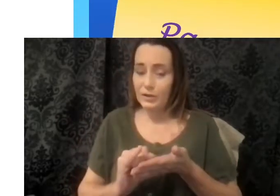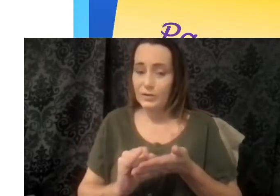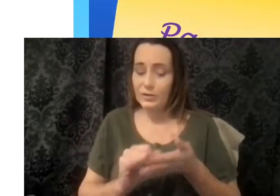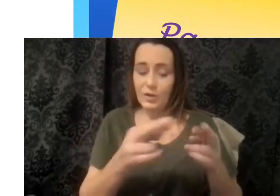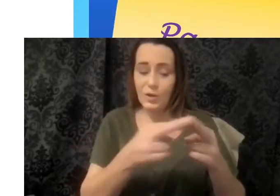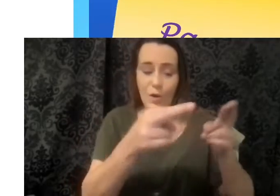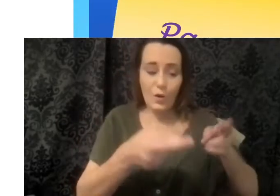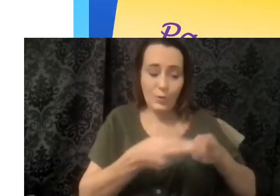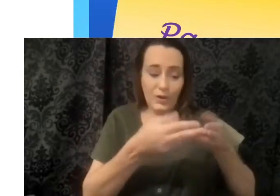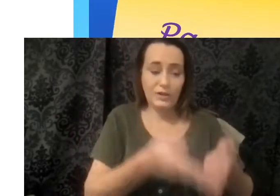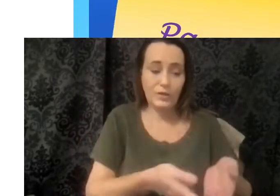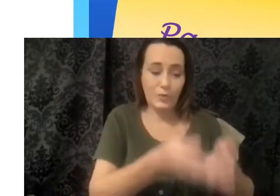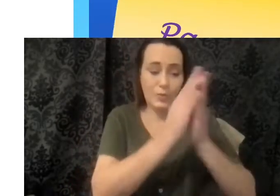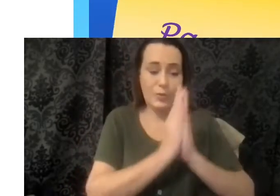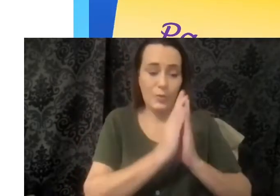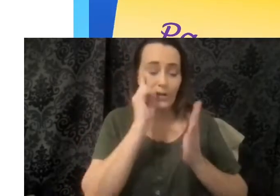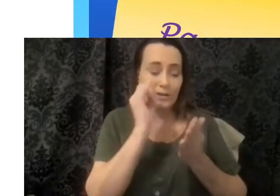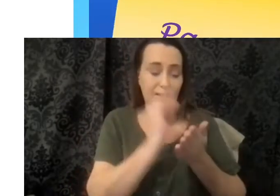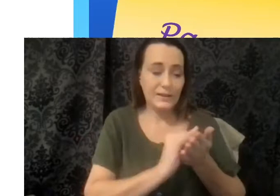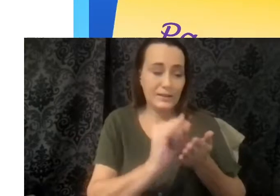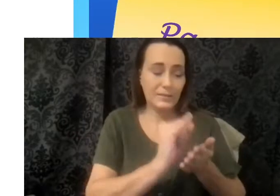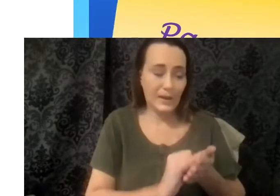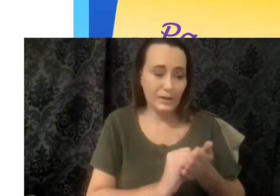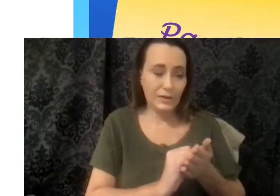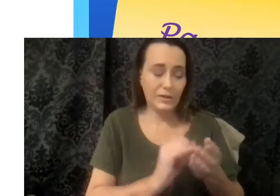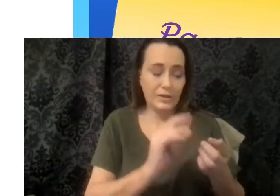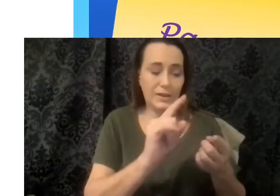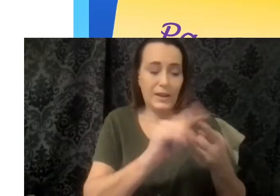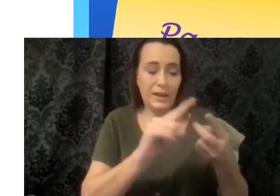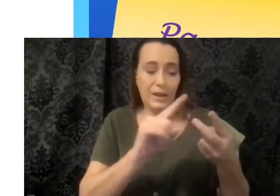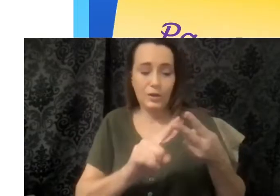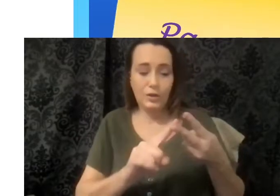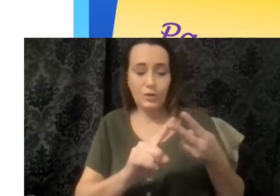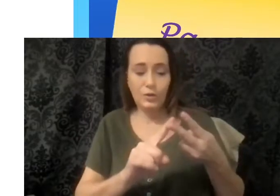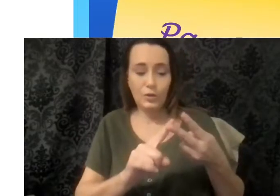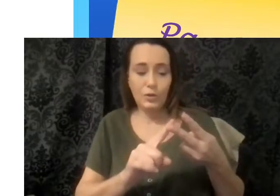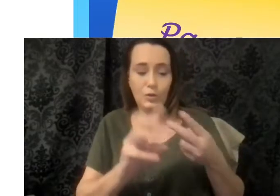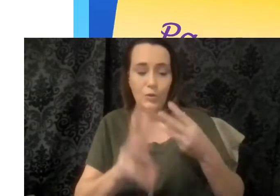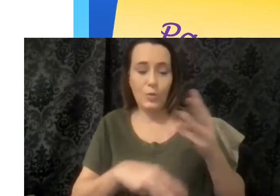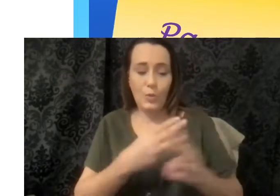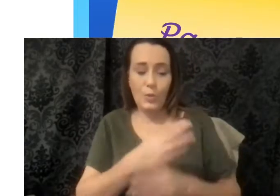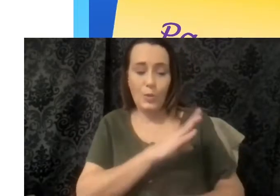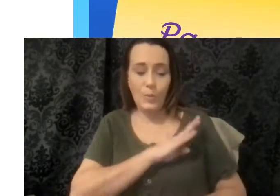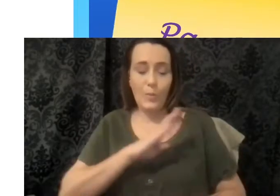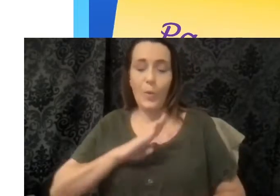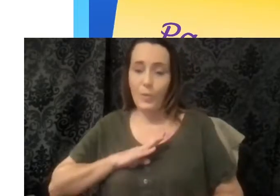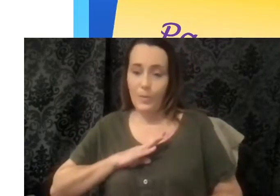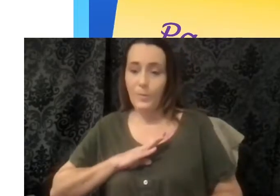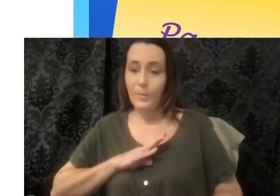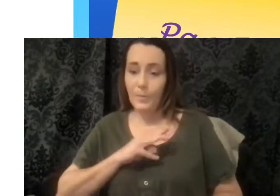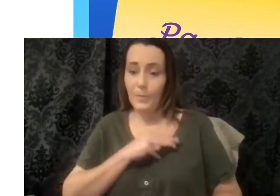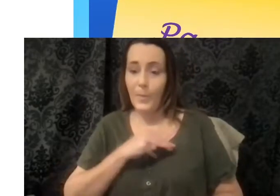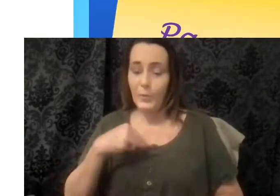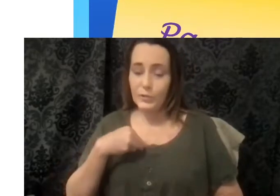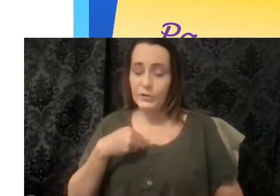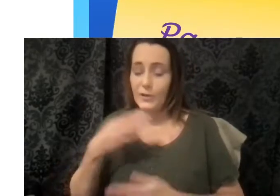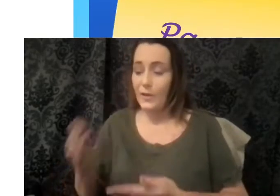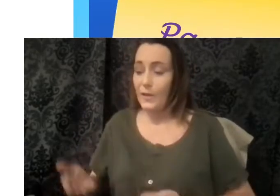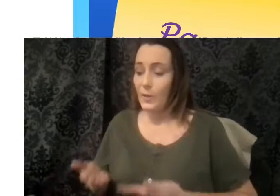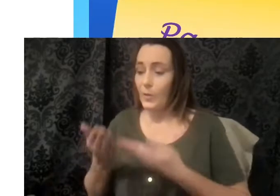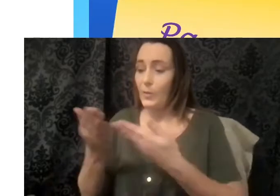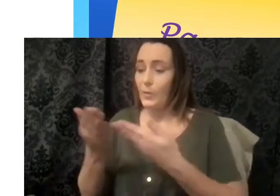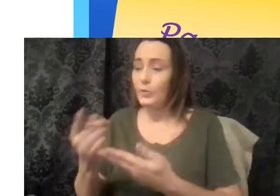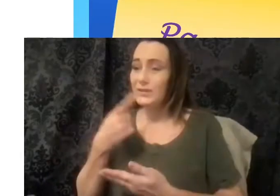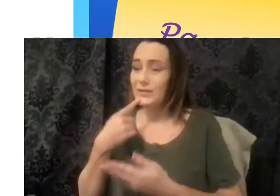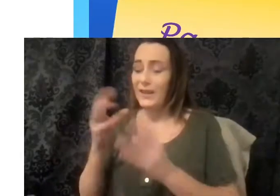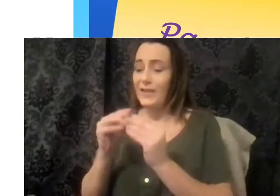the inspection does it along with two world board members. Okay, under the proposed guideline would be the conference would select who's